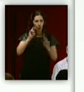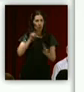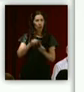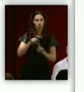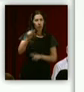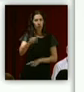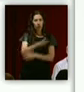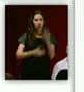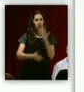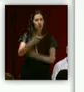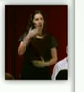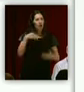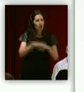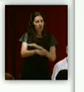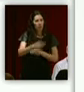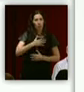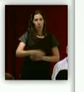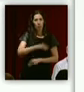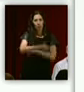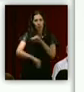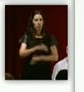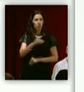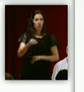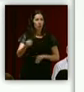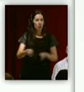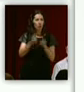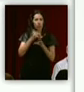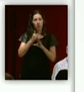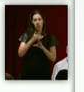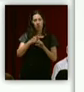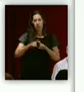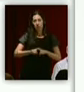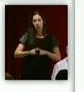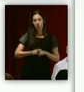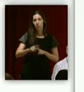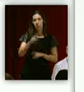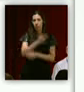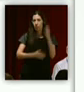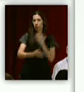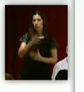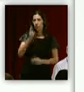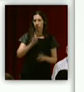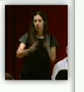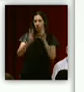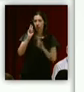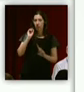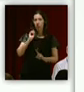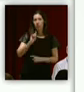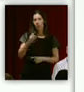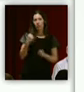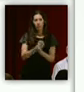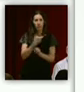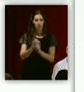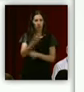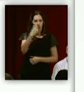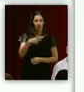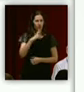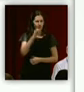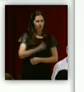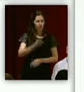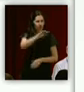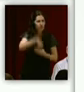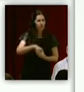interface should be in order for this program to be used and accessible for any people